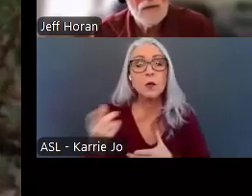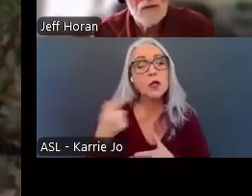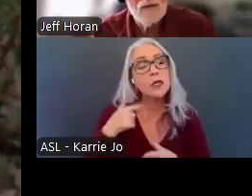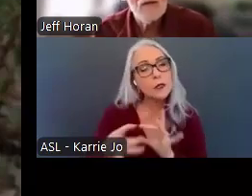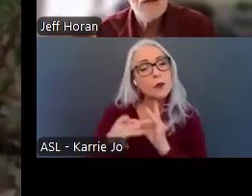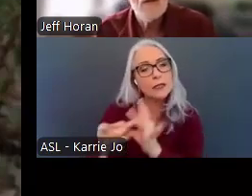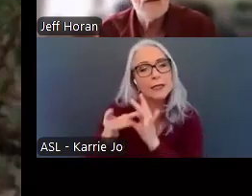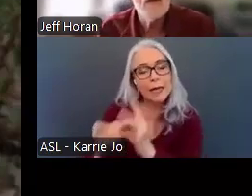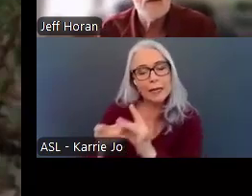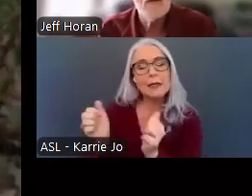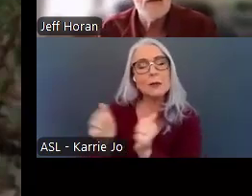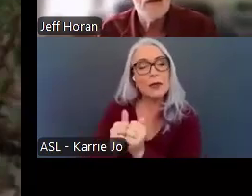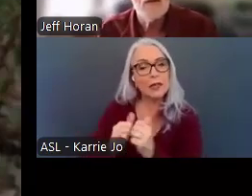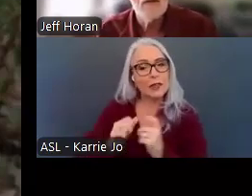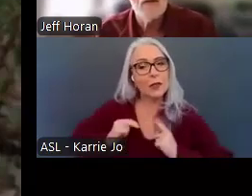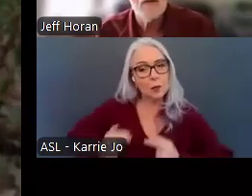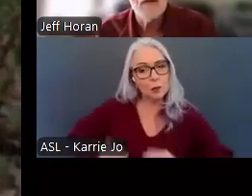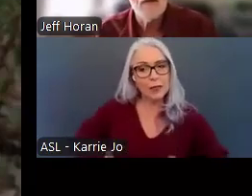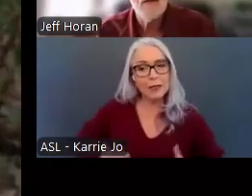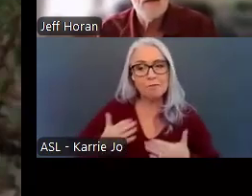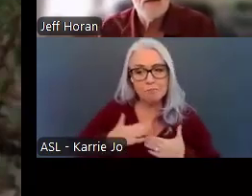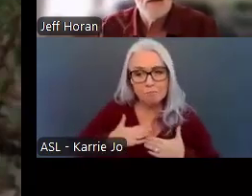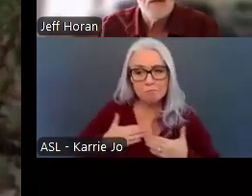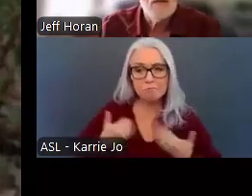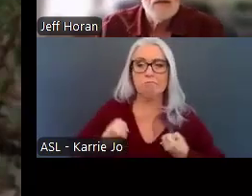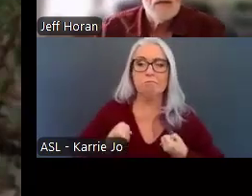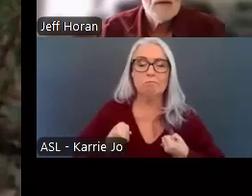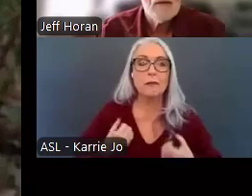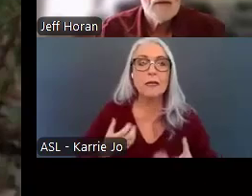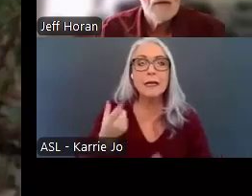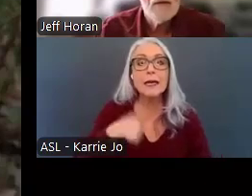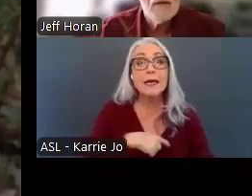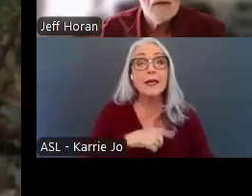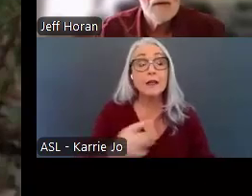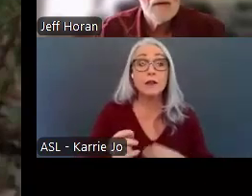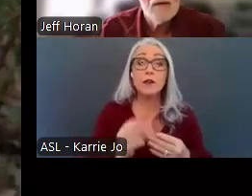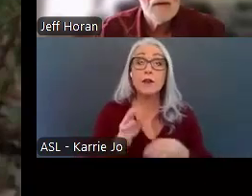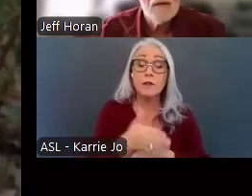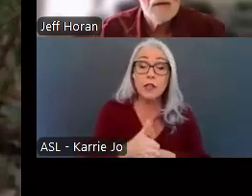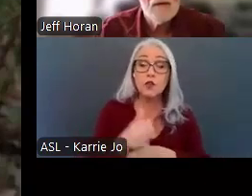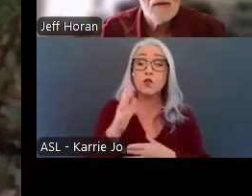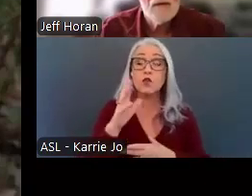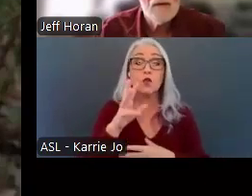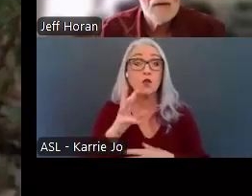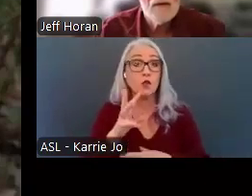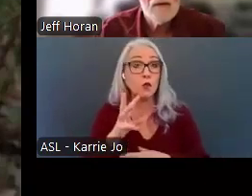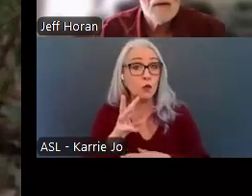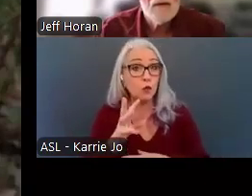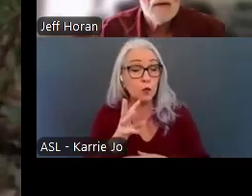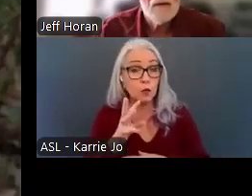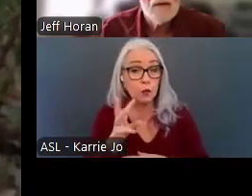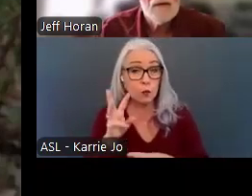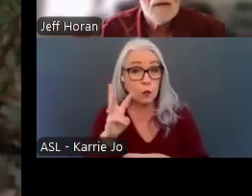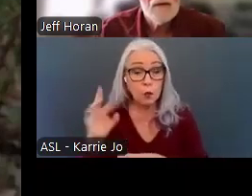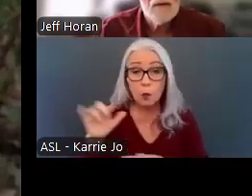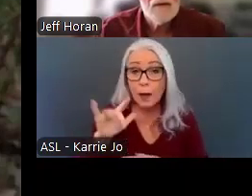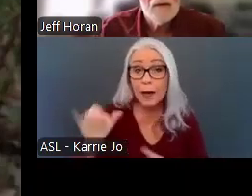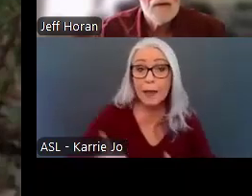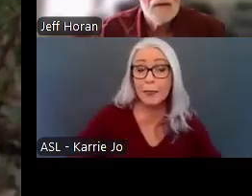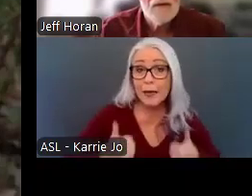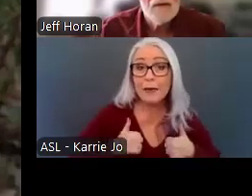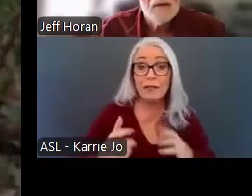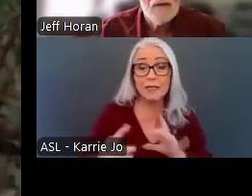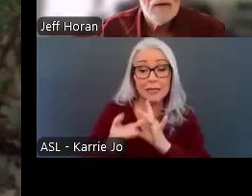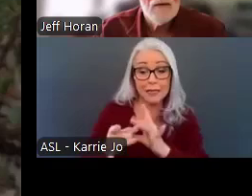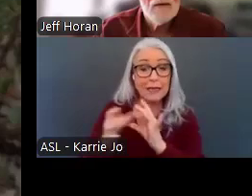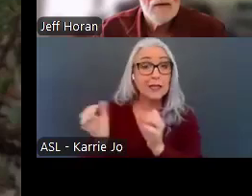well-being. Also recognizing that fish, wildlife, and plants are considered relatives for some communities. And the actions that folks